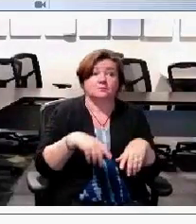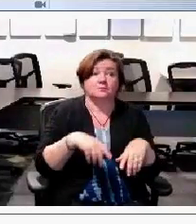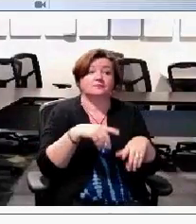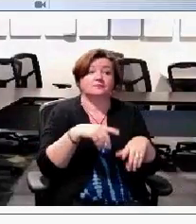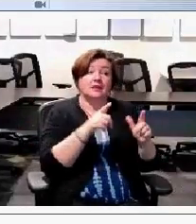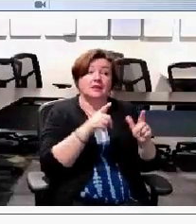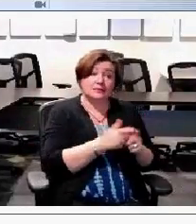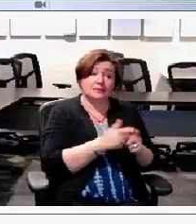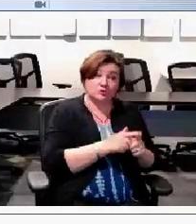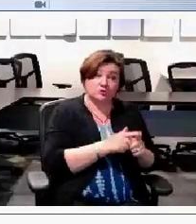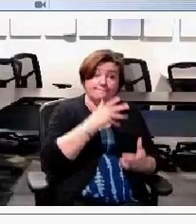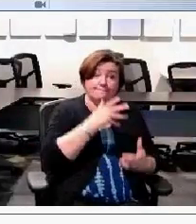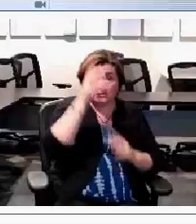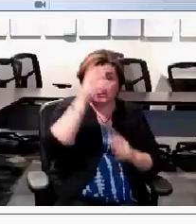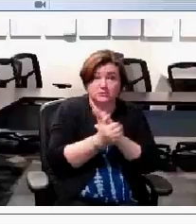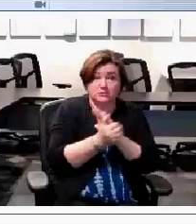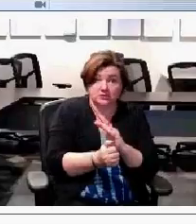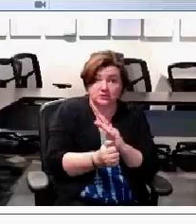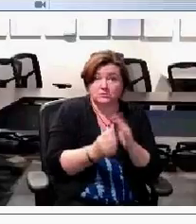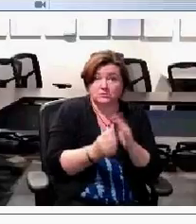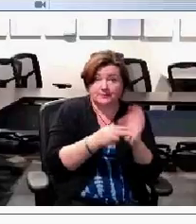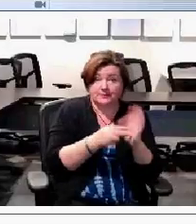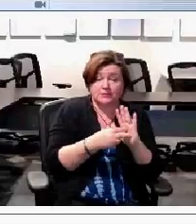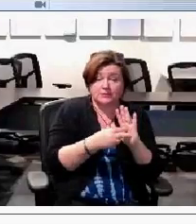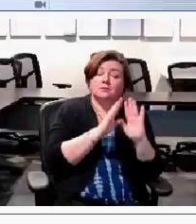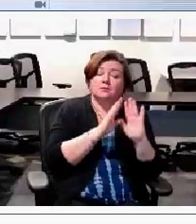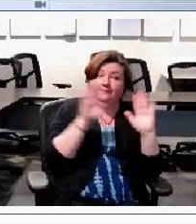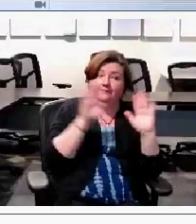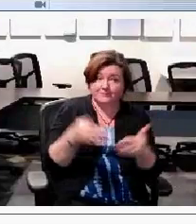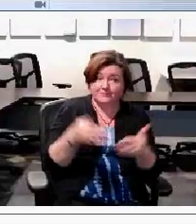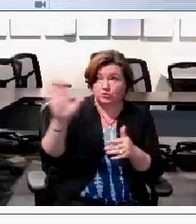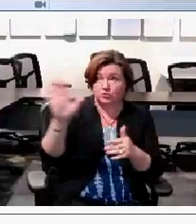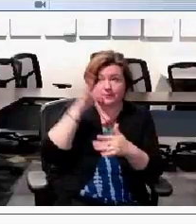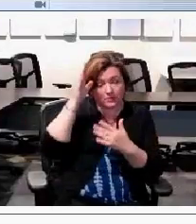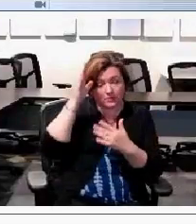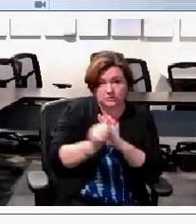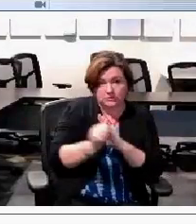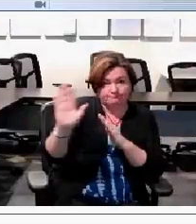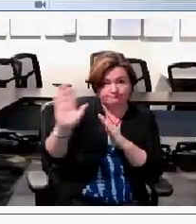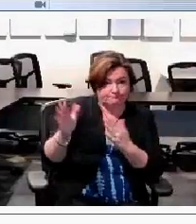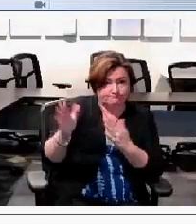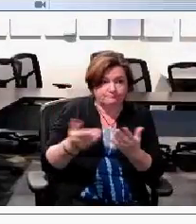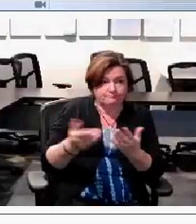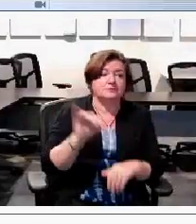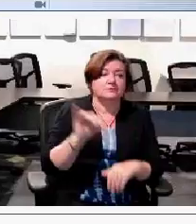skills program that focuses on parenting skills and